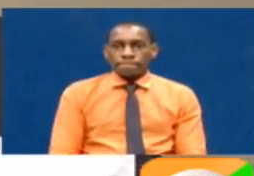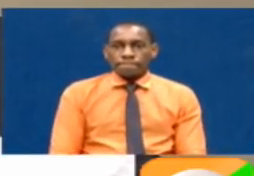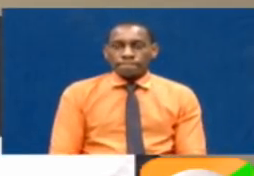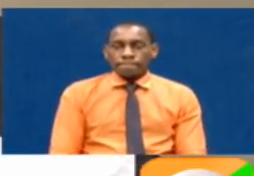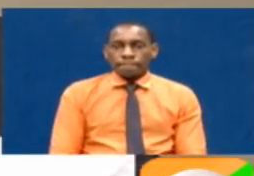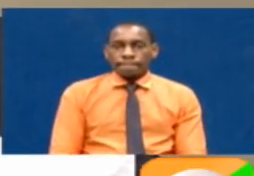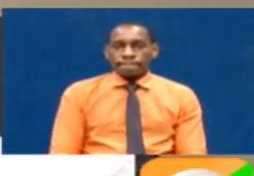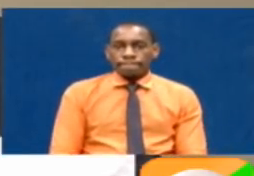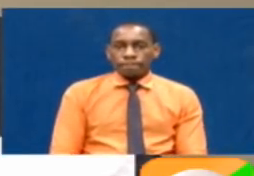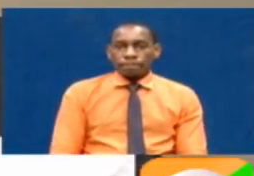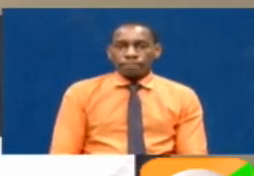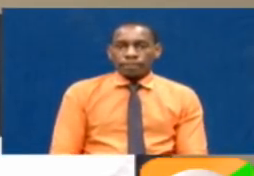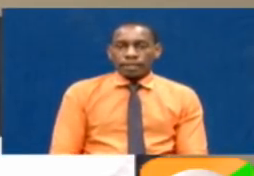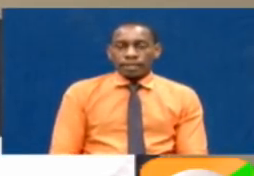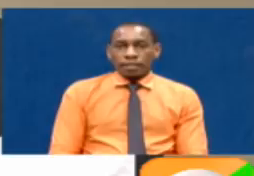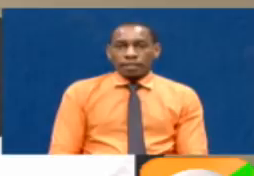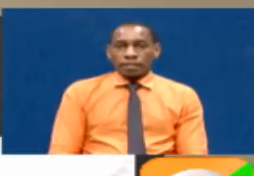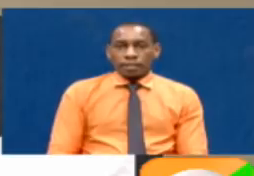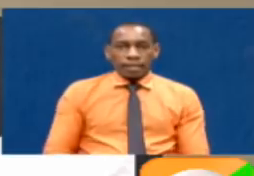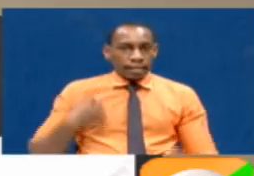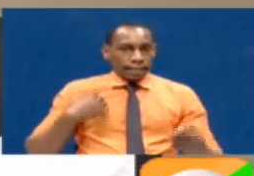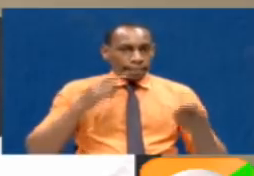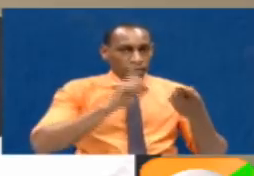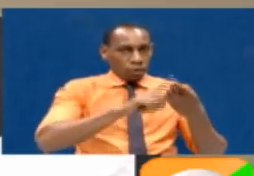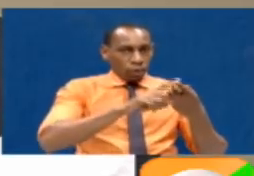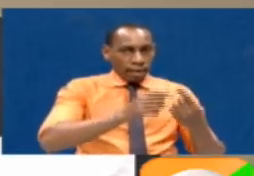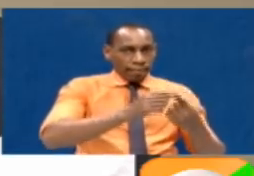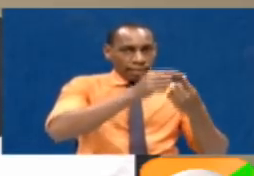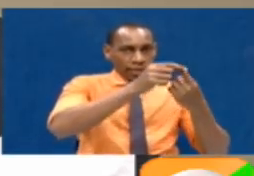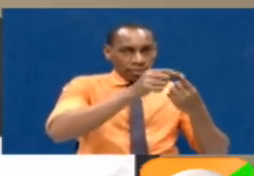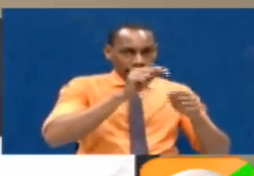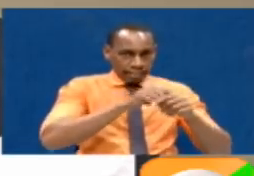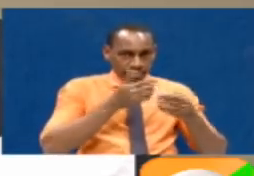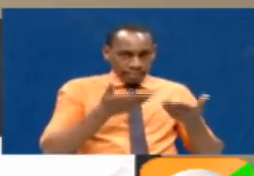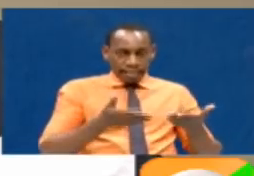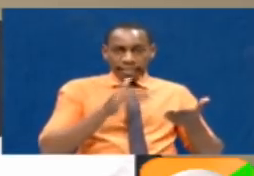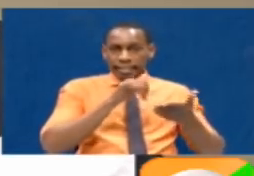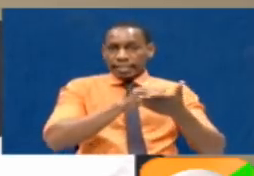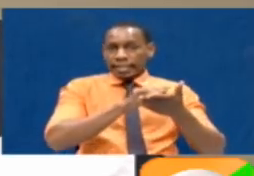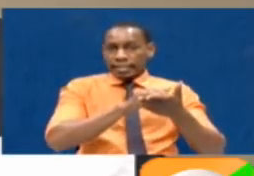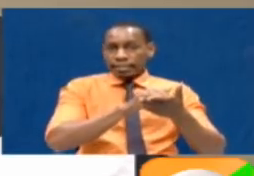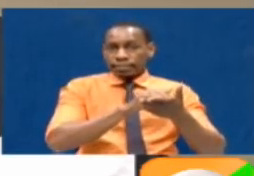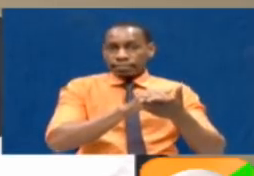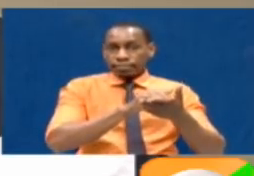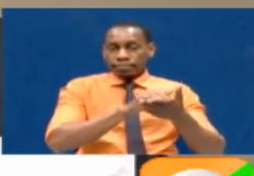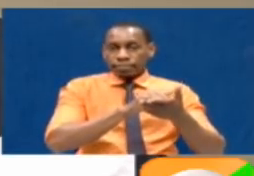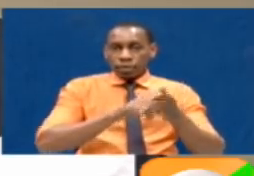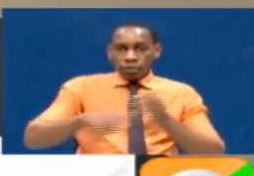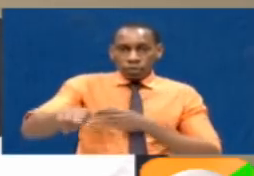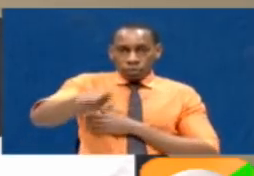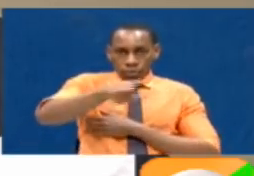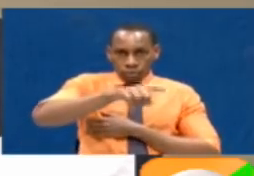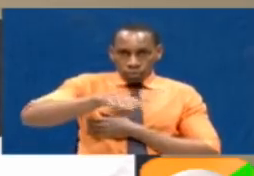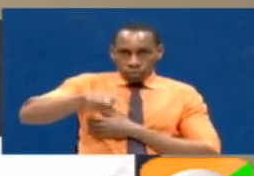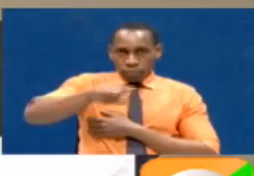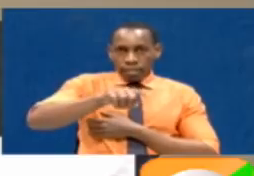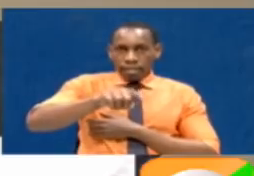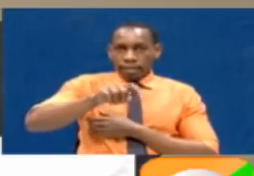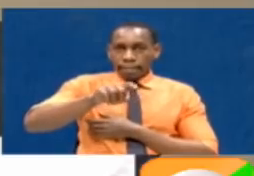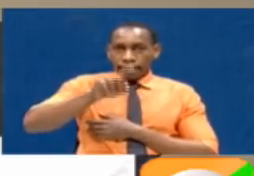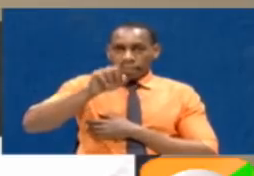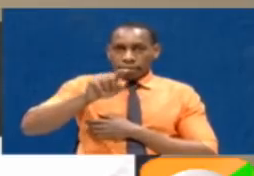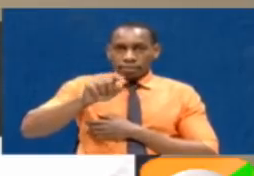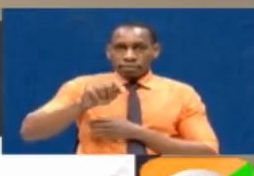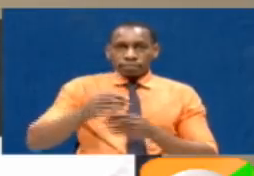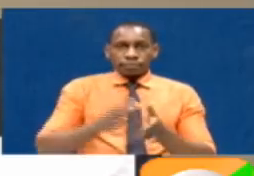So, Victoria, one of our big priorities at this stage is to make sure that we ensure that Kenyans go through